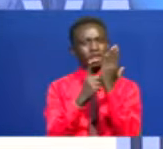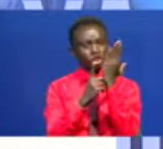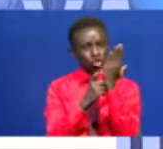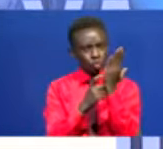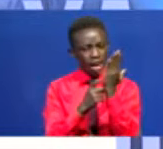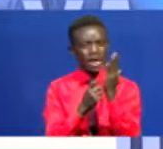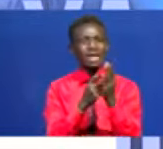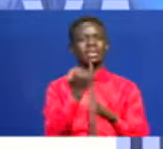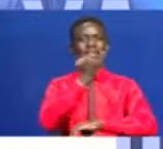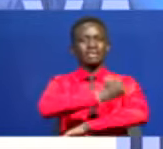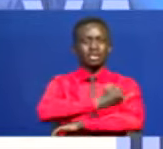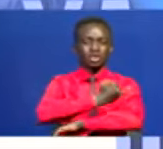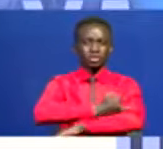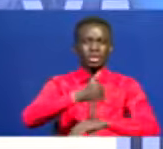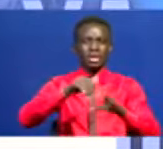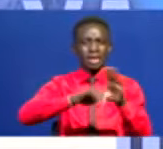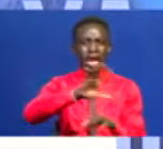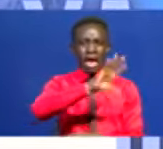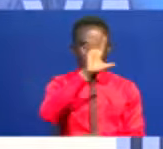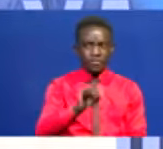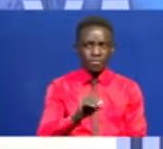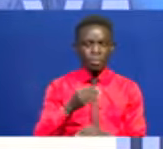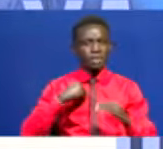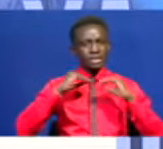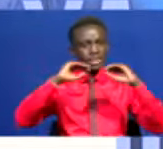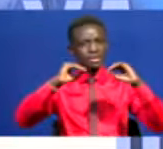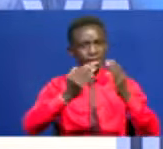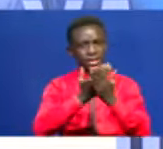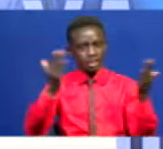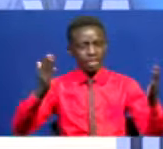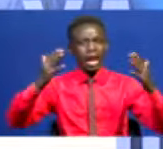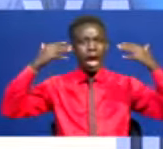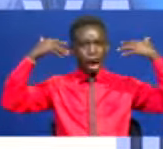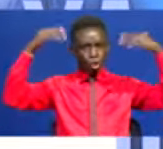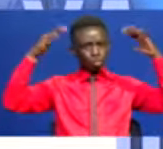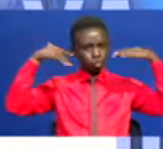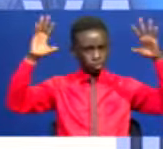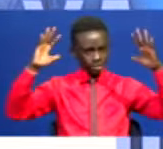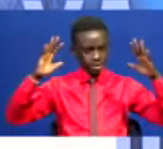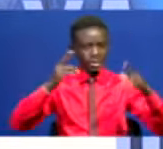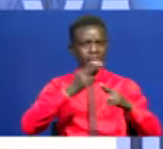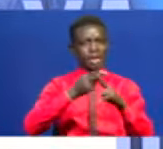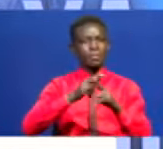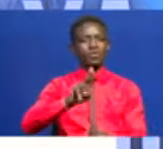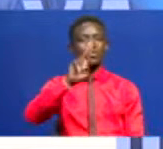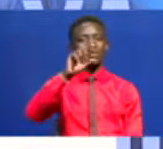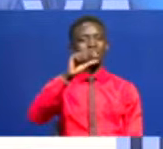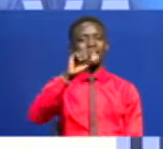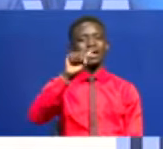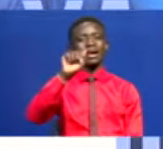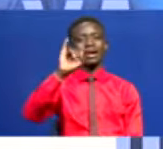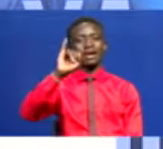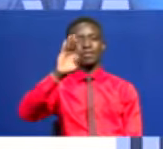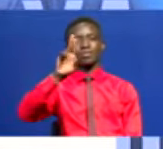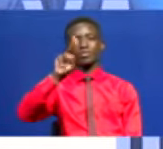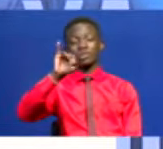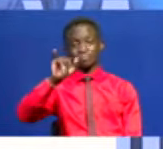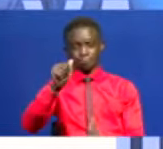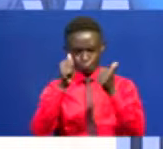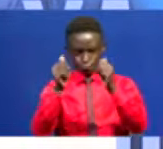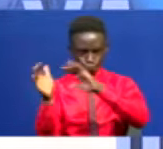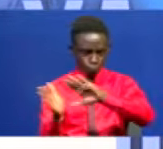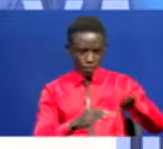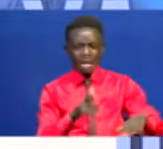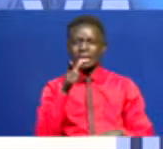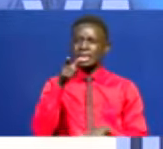ugaibuni. Nimewafunza ugaibuni ni diaspora. Na ugaibuni kunaashiria kuongezeka